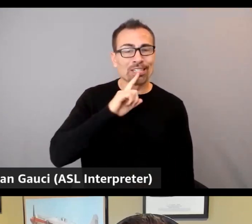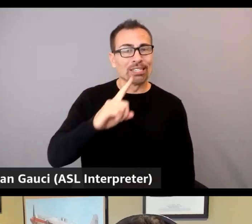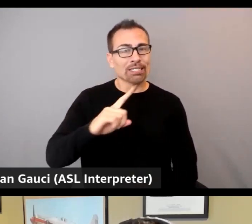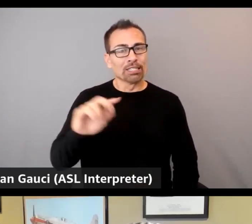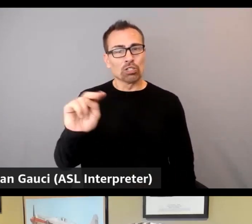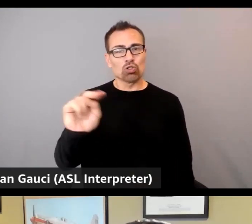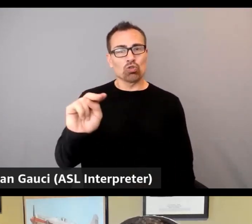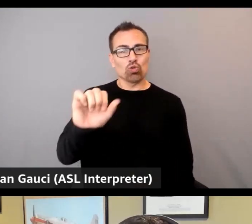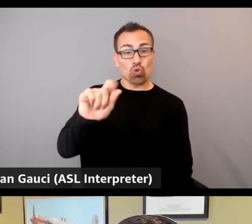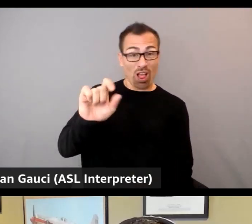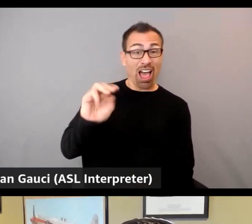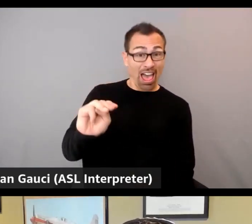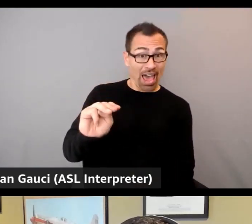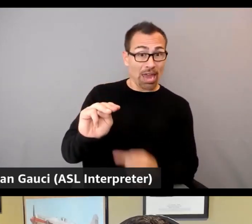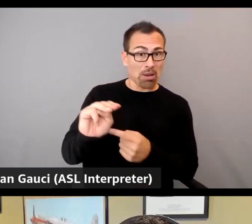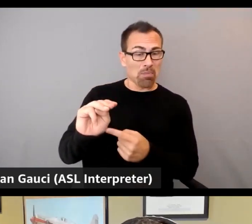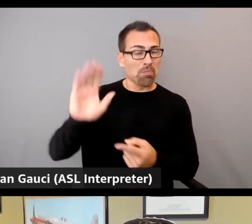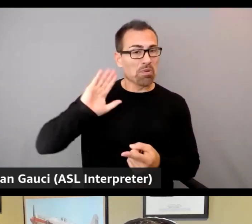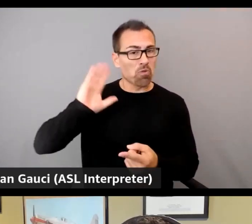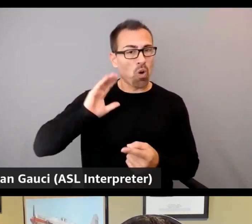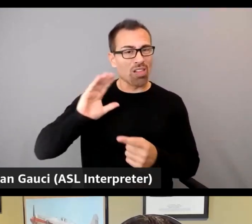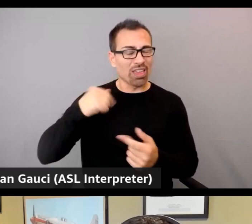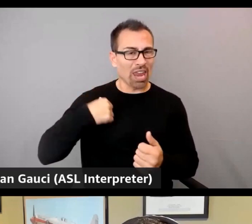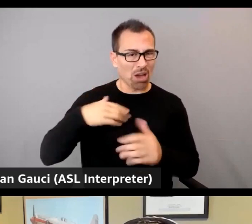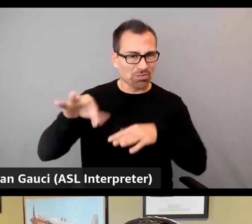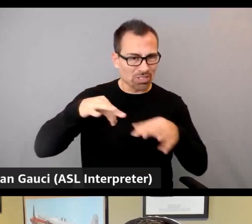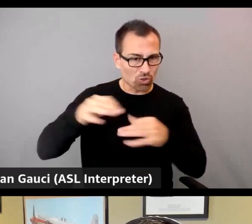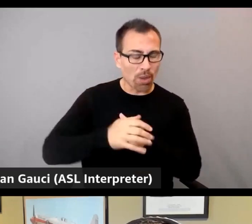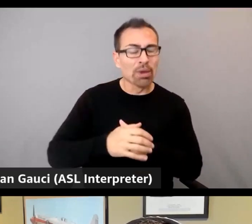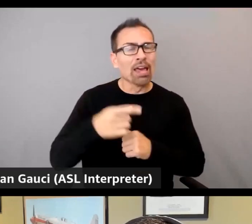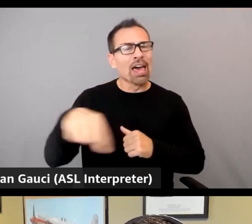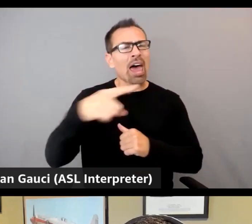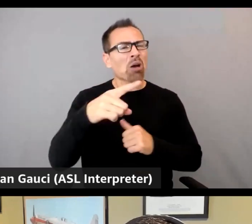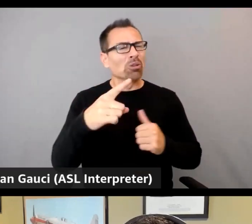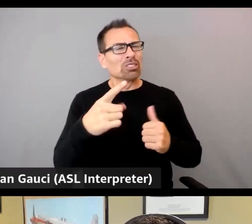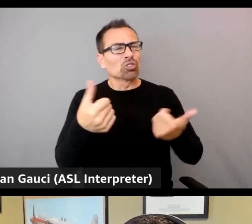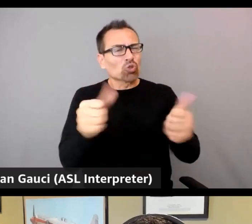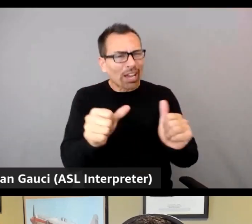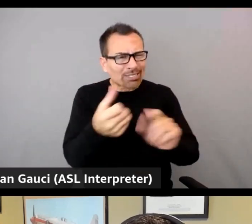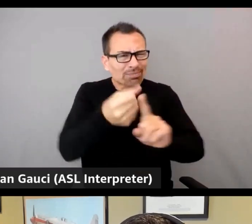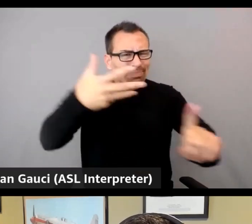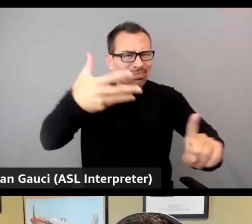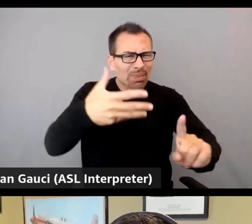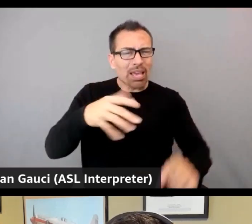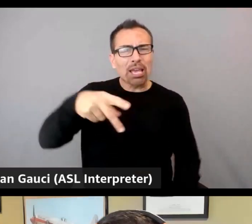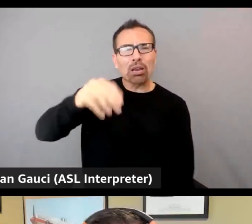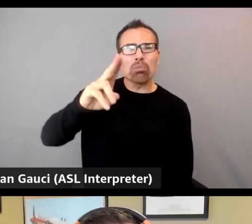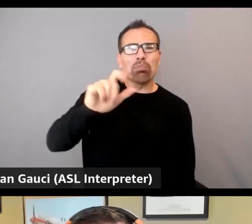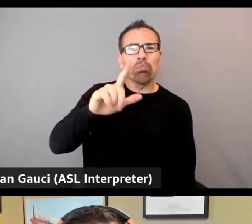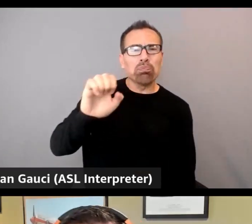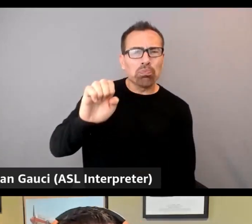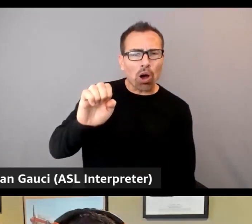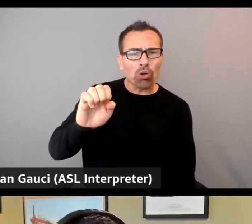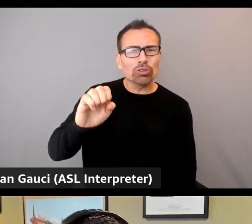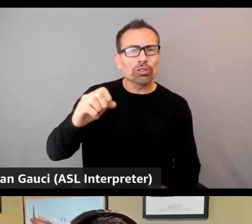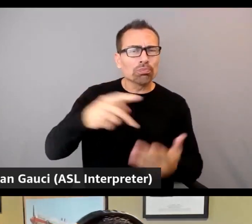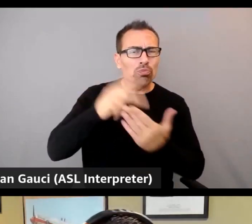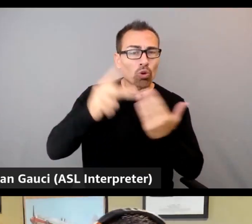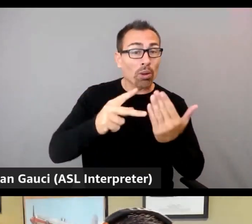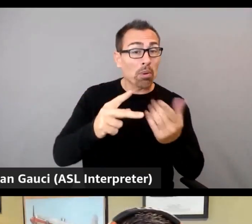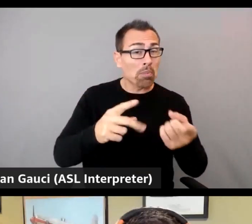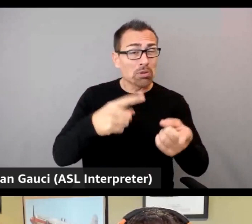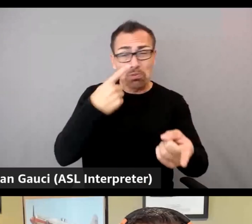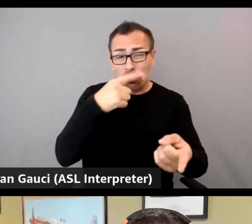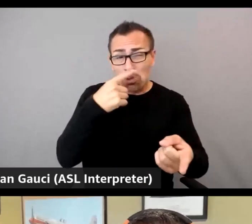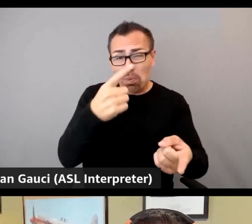And then I was giving a little bit of background on what pulse programming is. So can you tell us, Corbinian, what is it specifically that we've